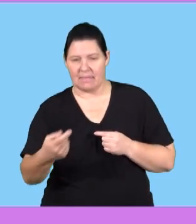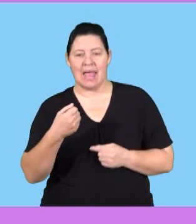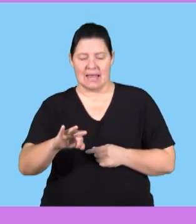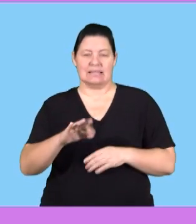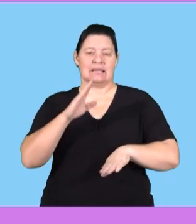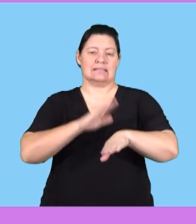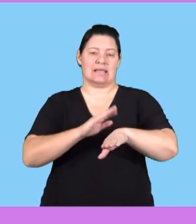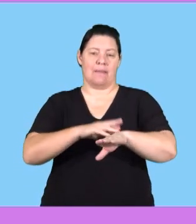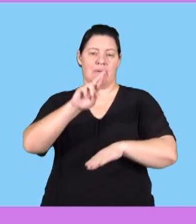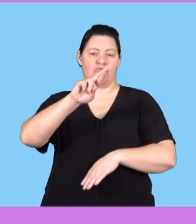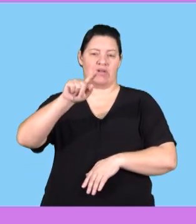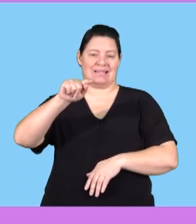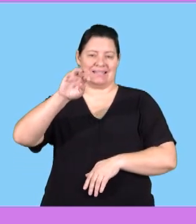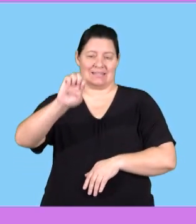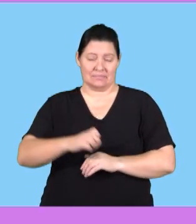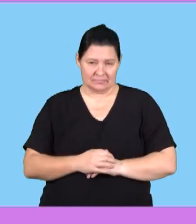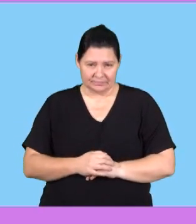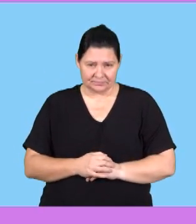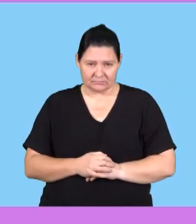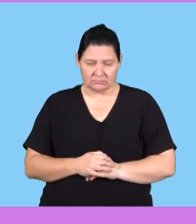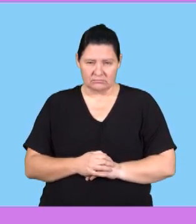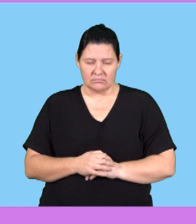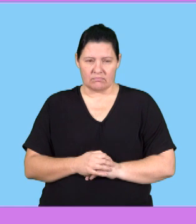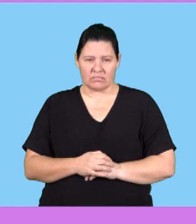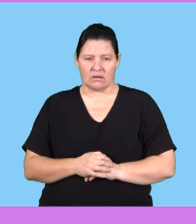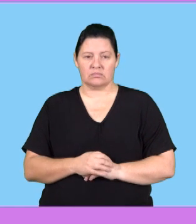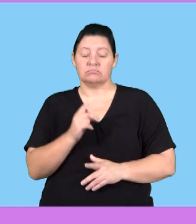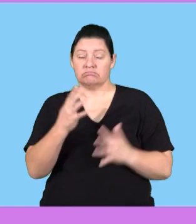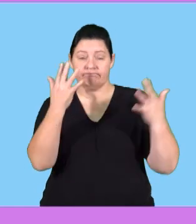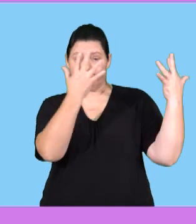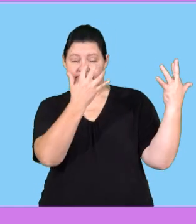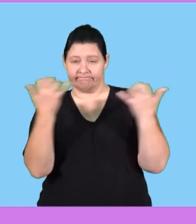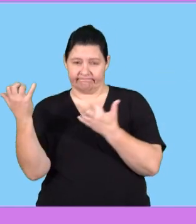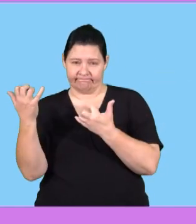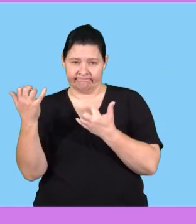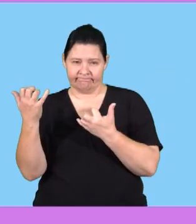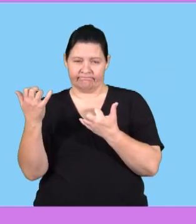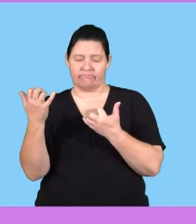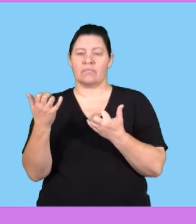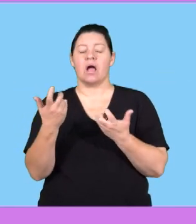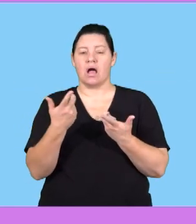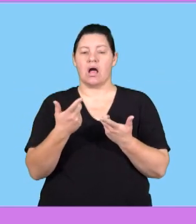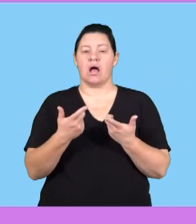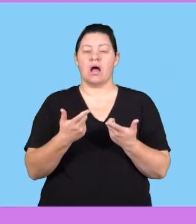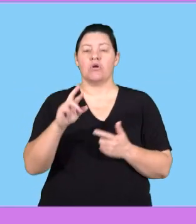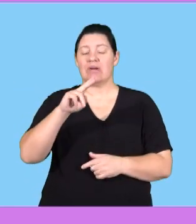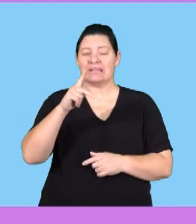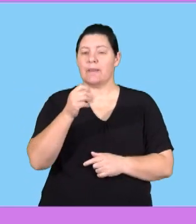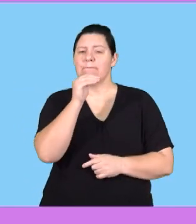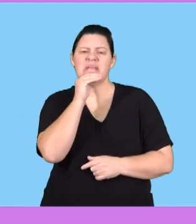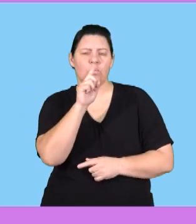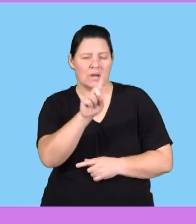time rates. So now, to calculate basically this rate, we will